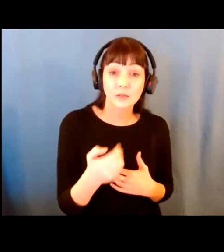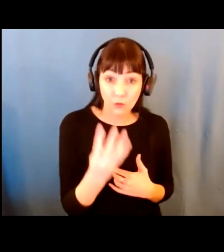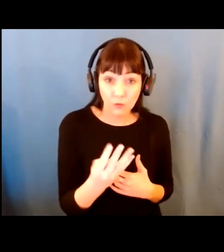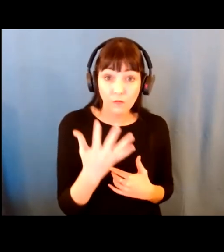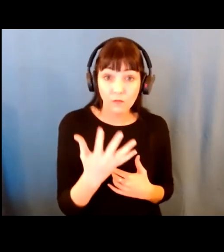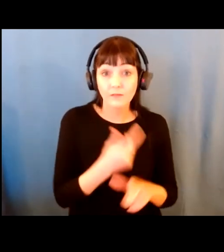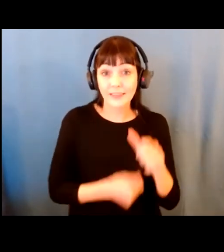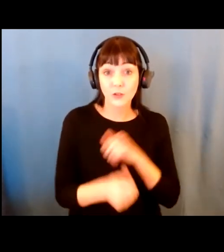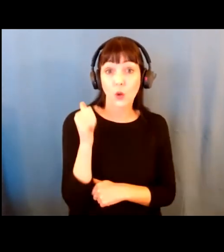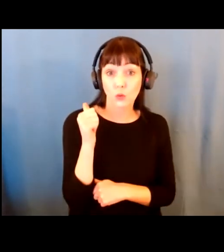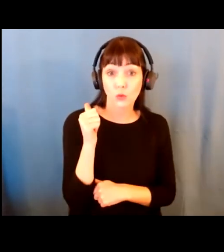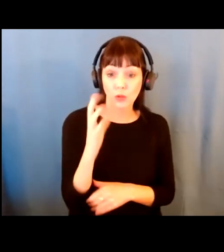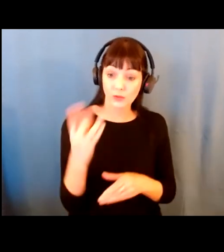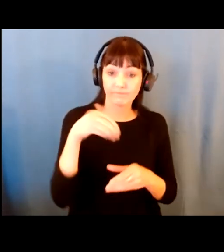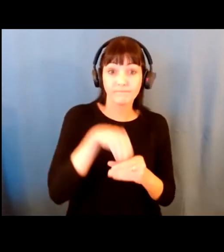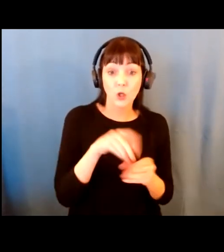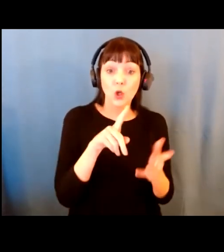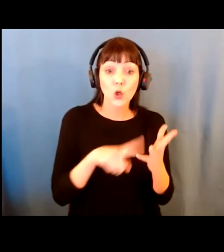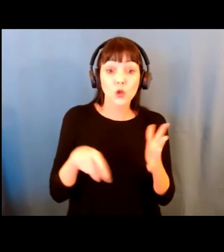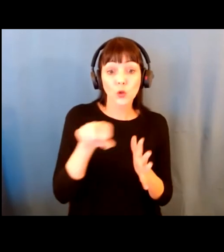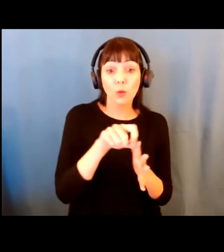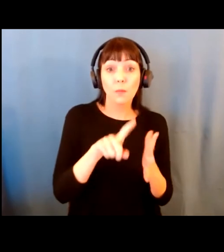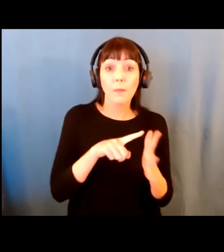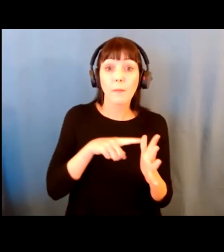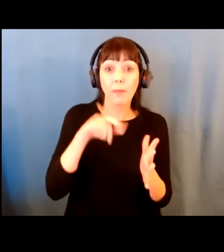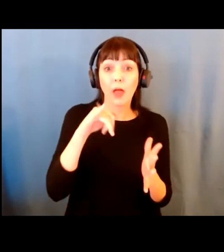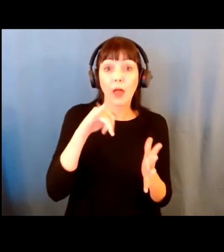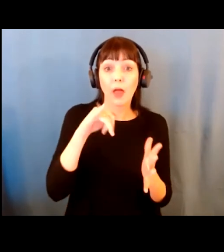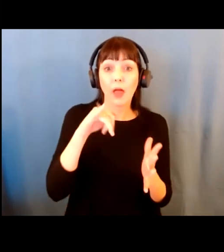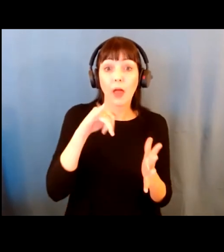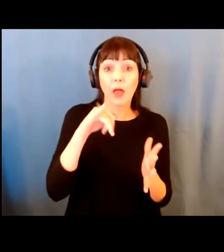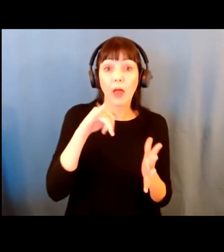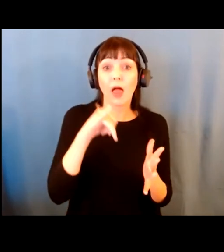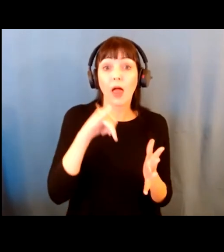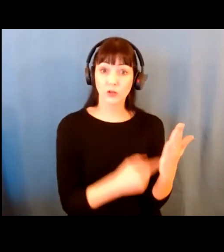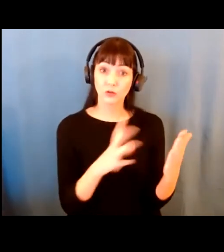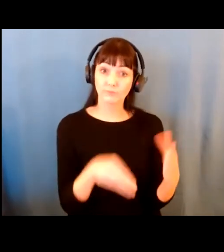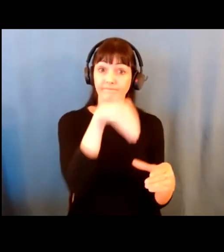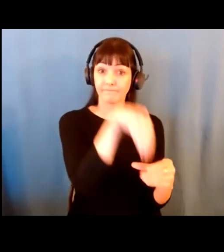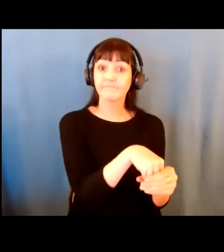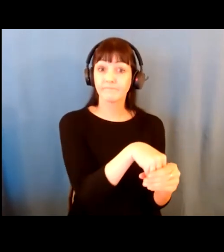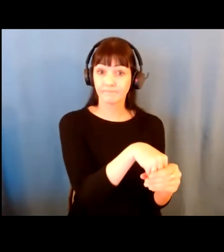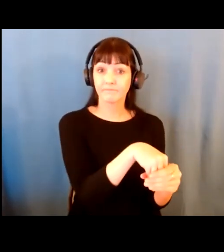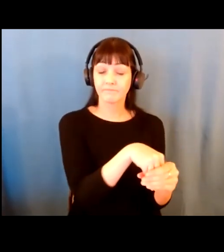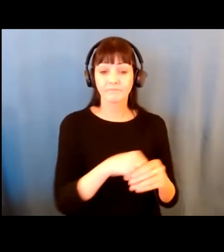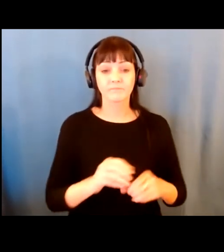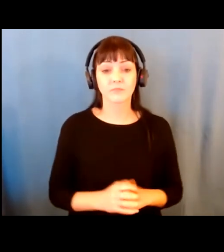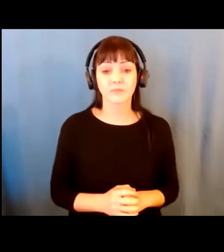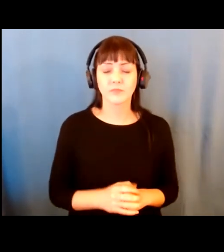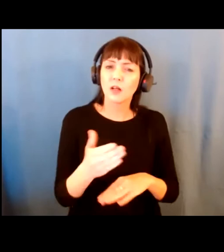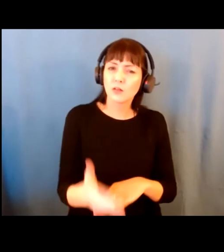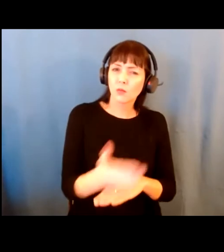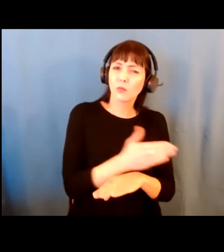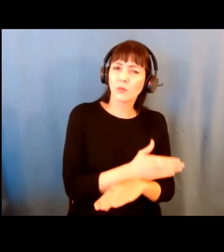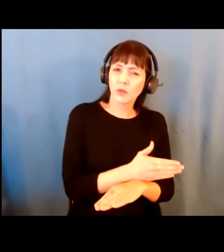of the constitution of UPIUS, a disability-led organisation. Now, before we listen to those